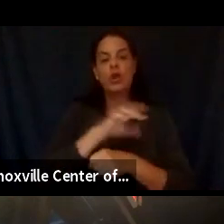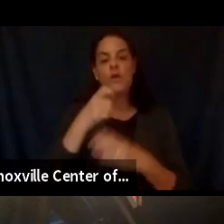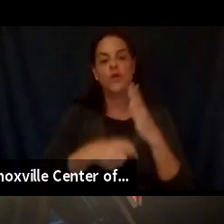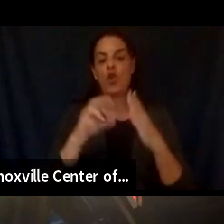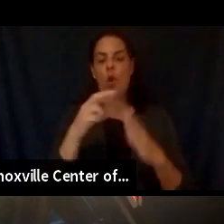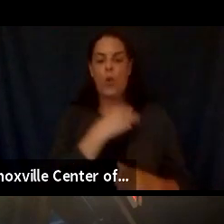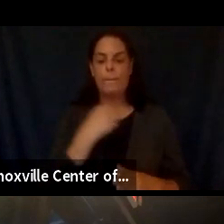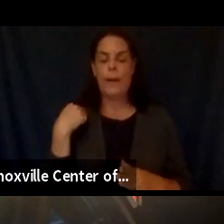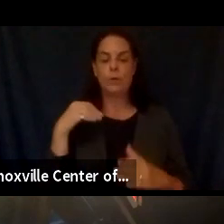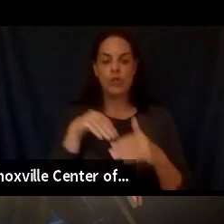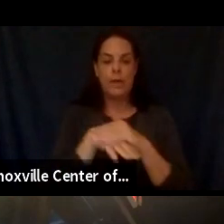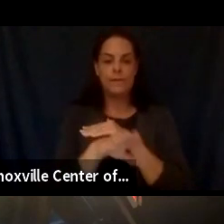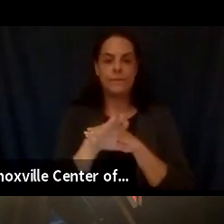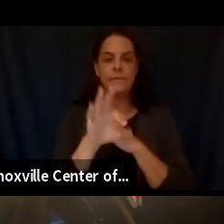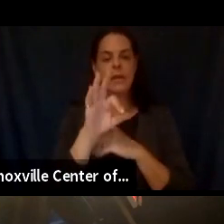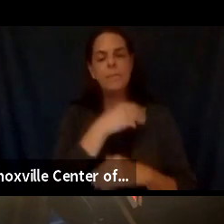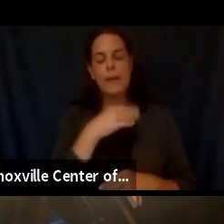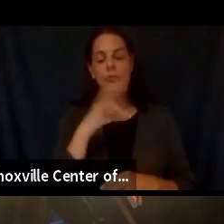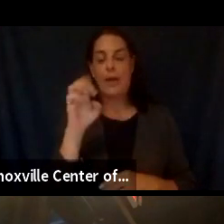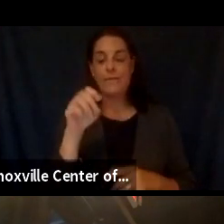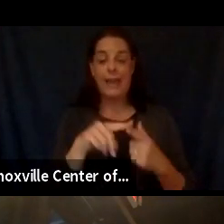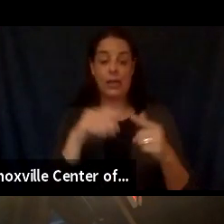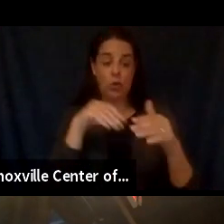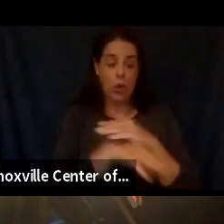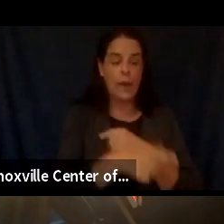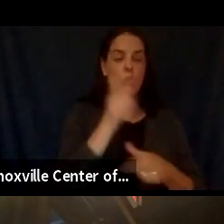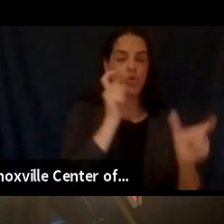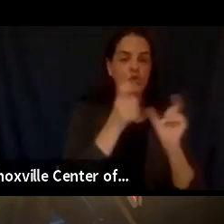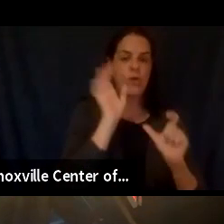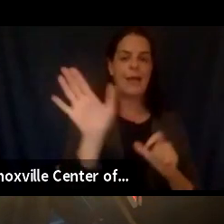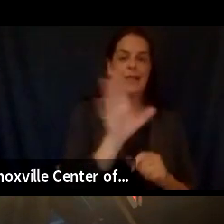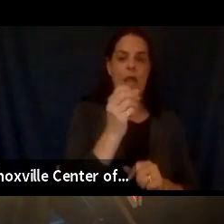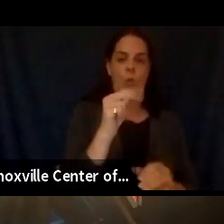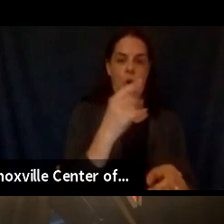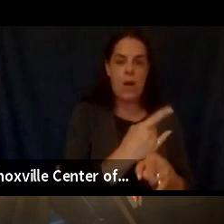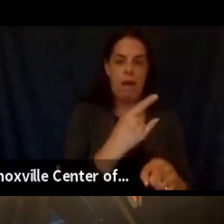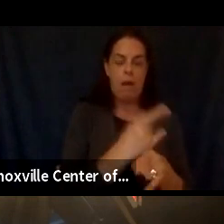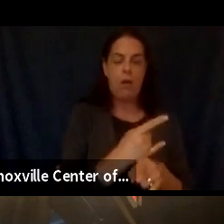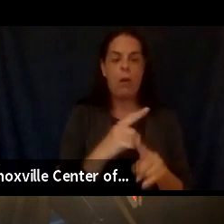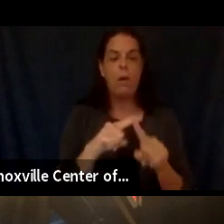fee for people to come in and drink their own alcohol. But the